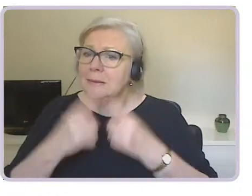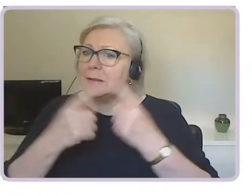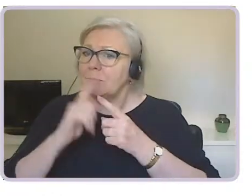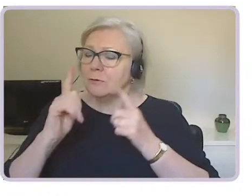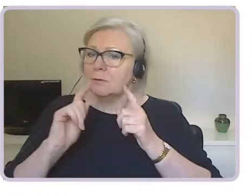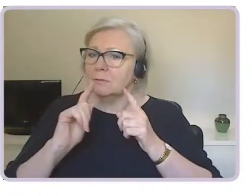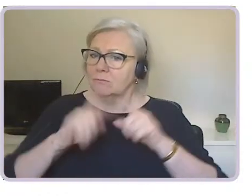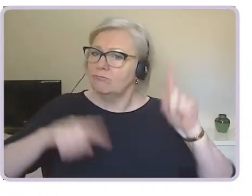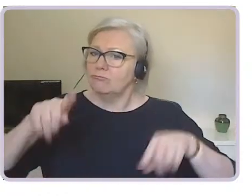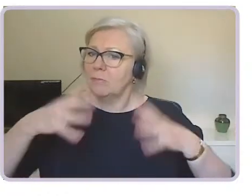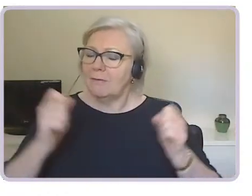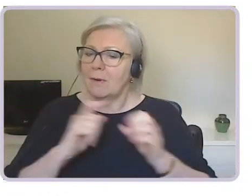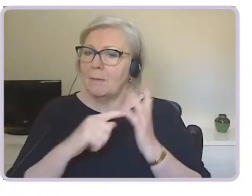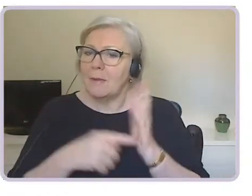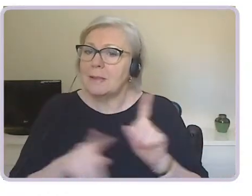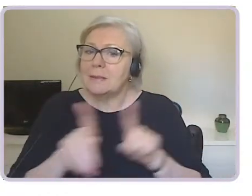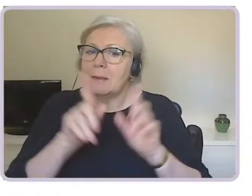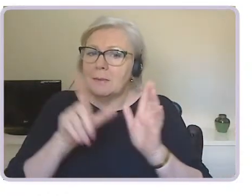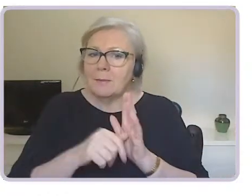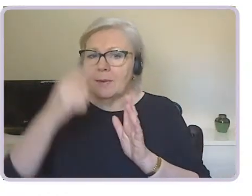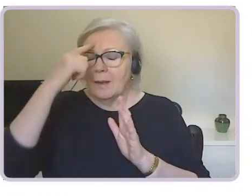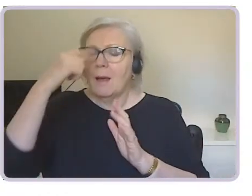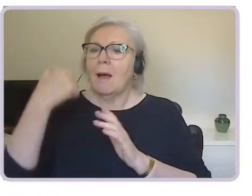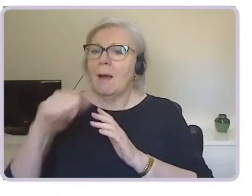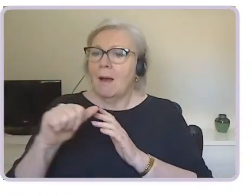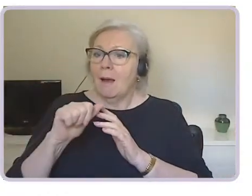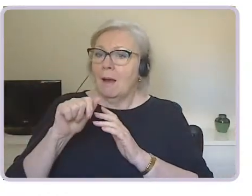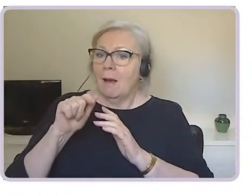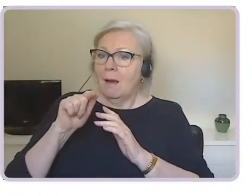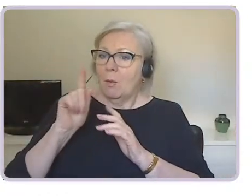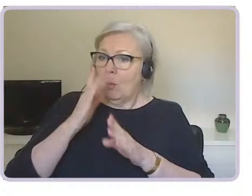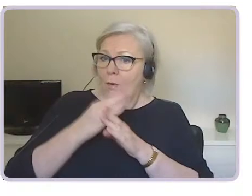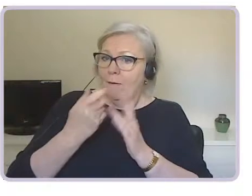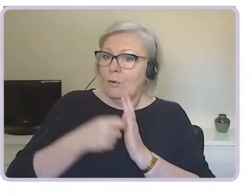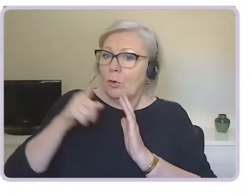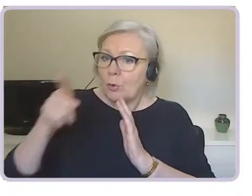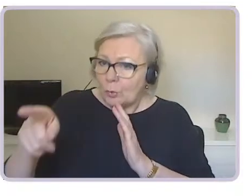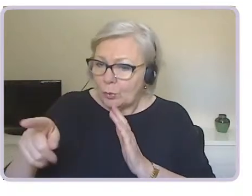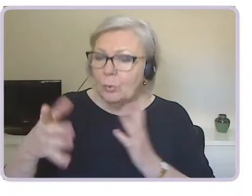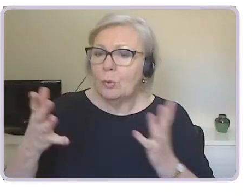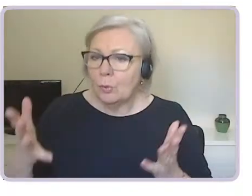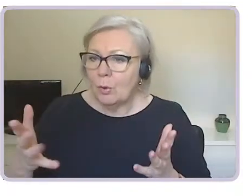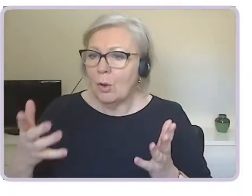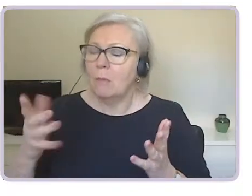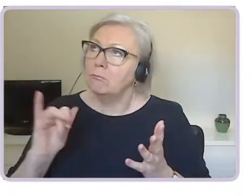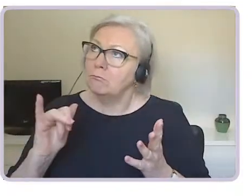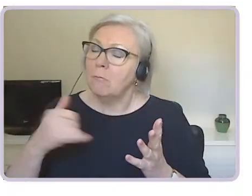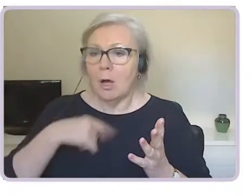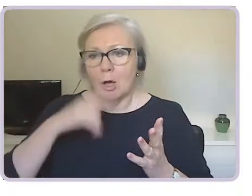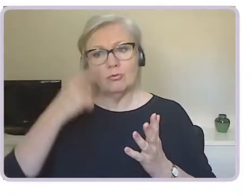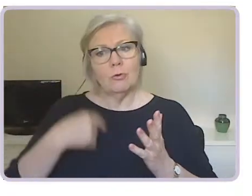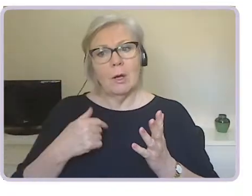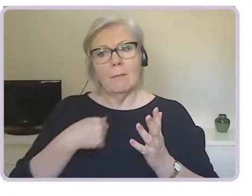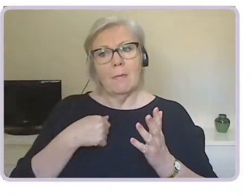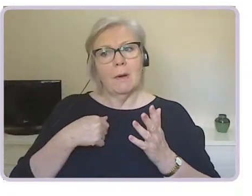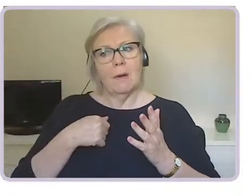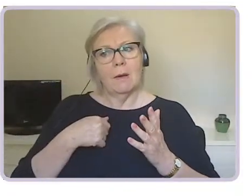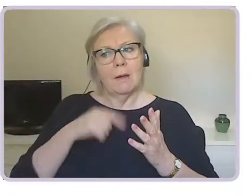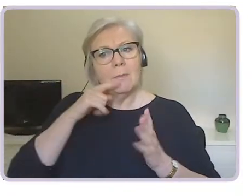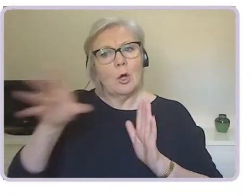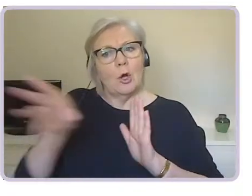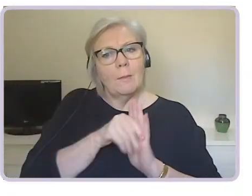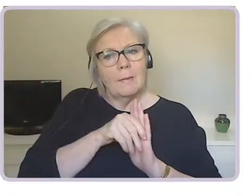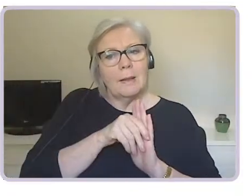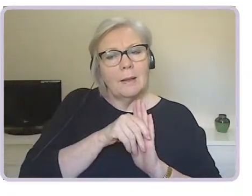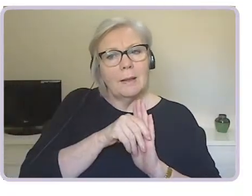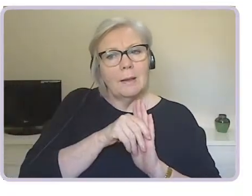out understanding of, that's what worked for Tony. I could probably try it if I do these things. And that kind of